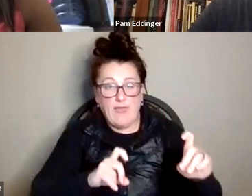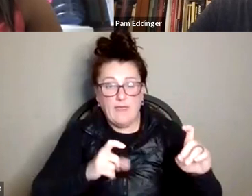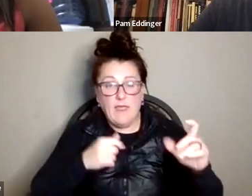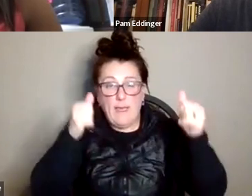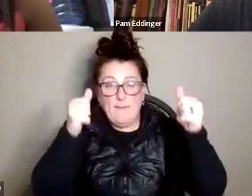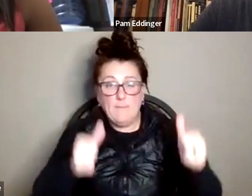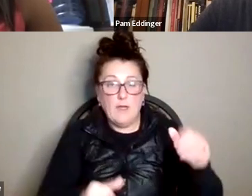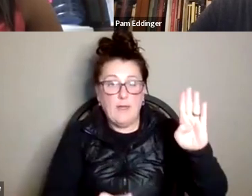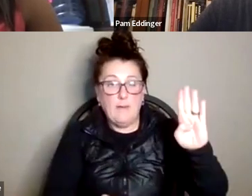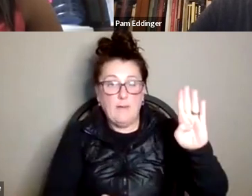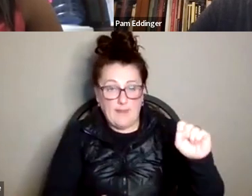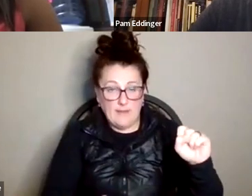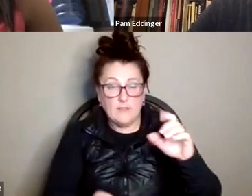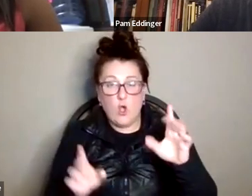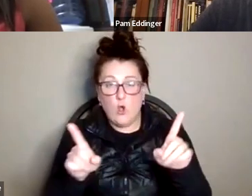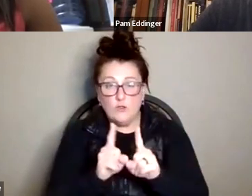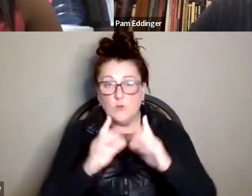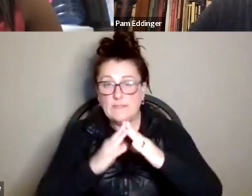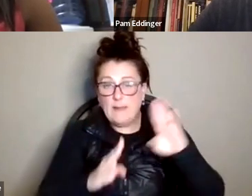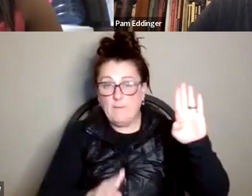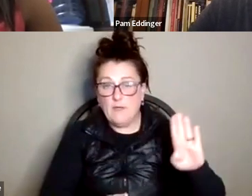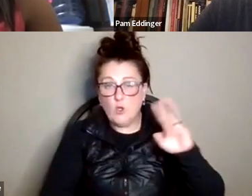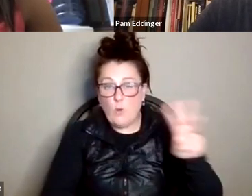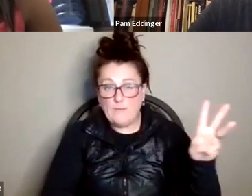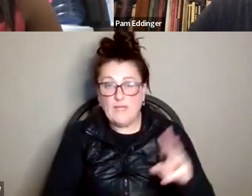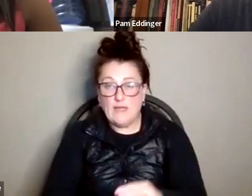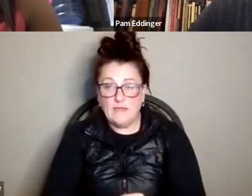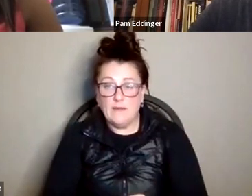on the BPS and the City of Boston websites.